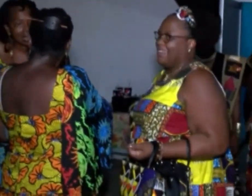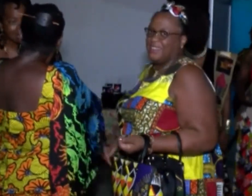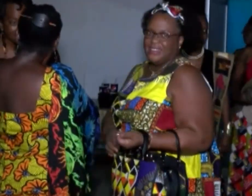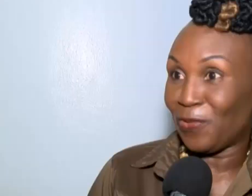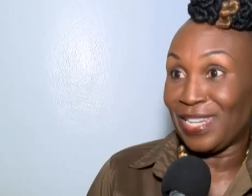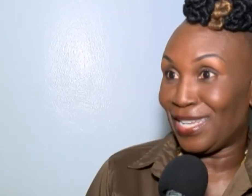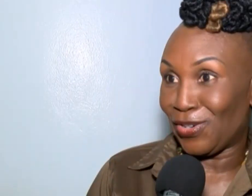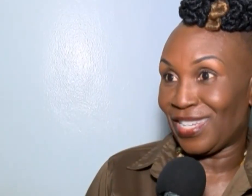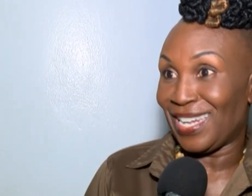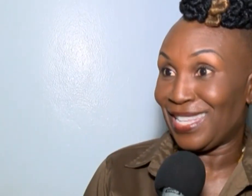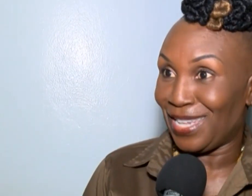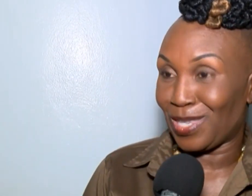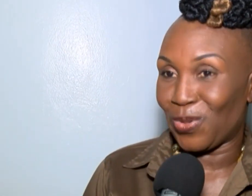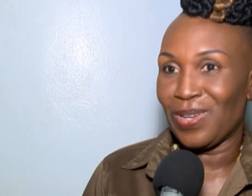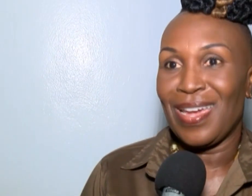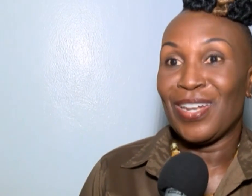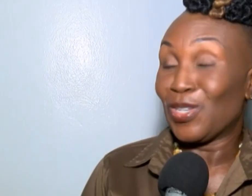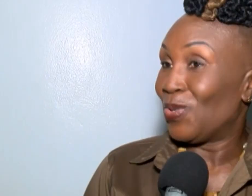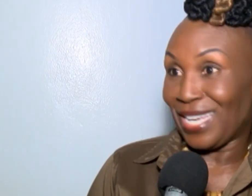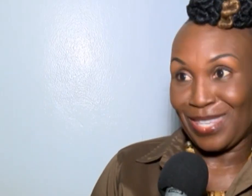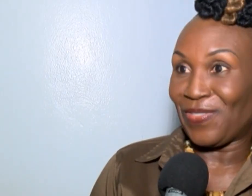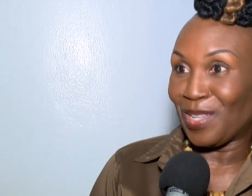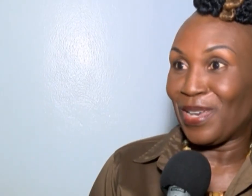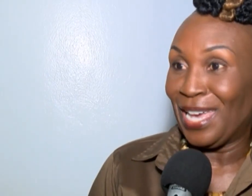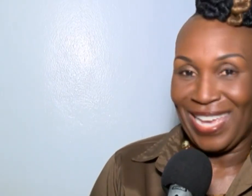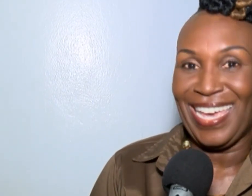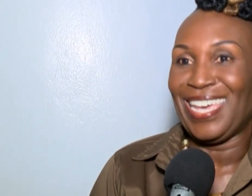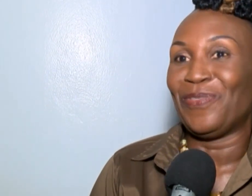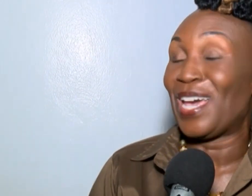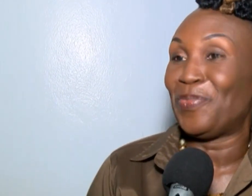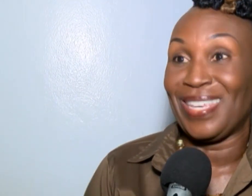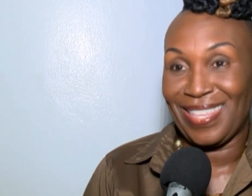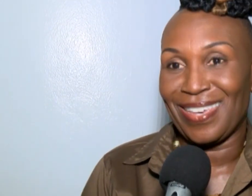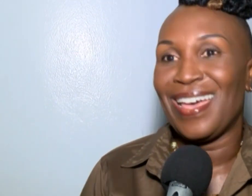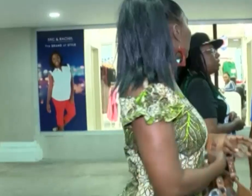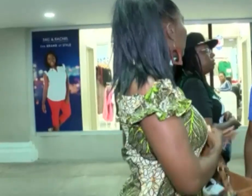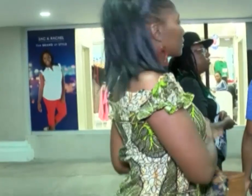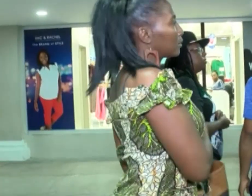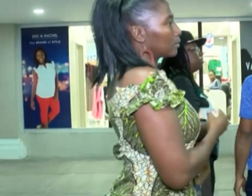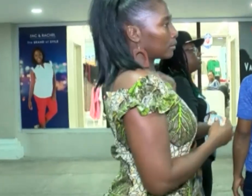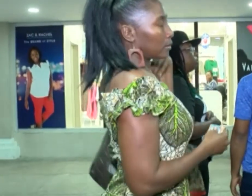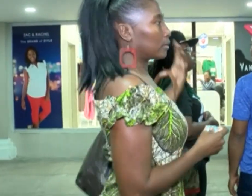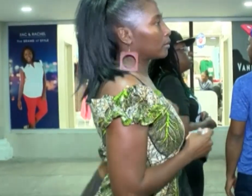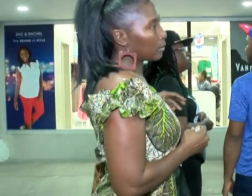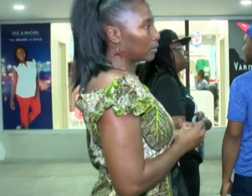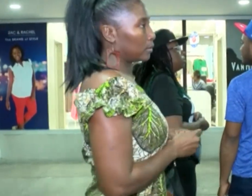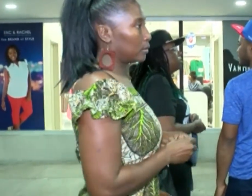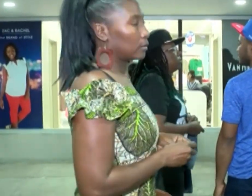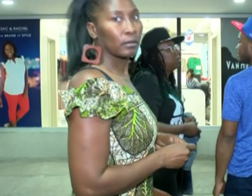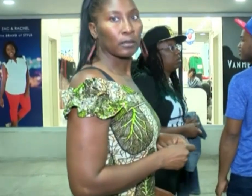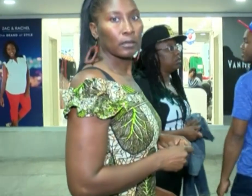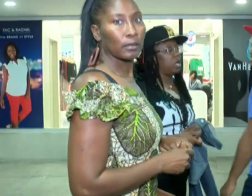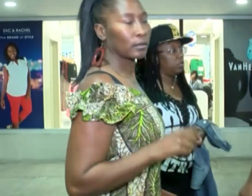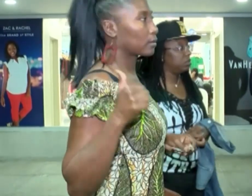no tickets available for the 9:30 tonight in Expo. There's no tickets available in VIP either. And the 6:15 is also sold